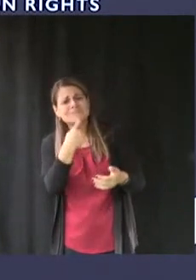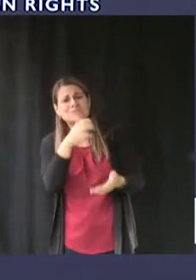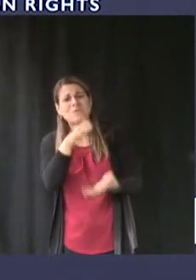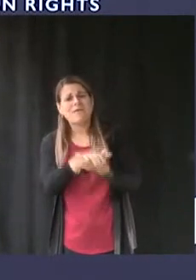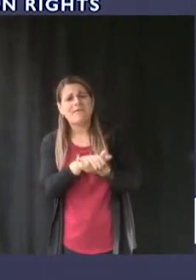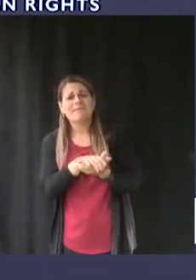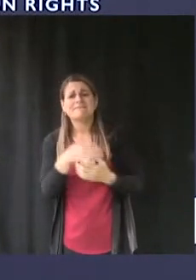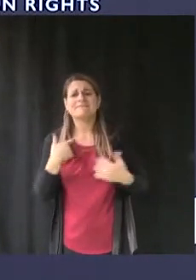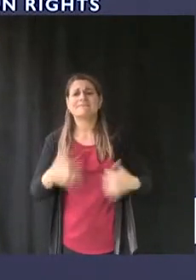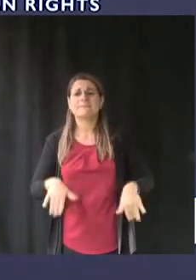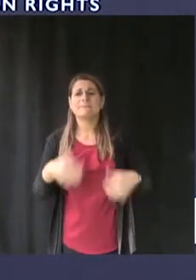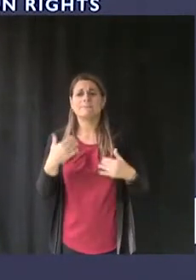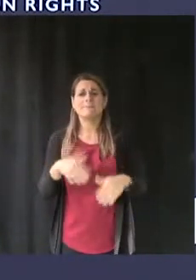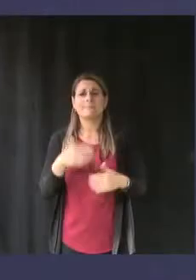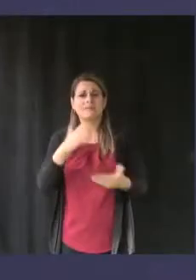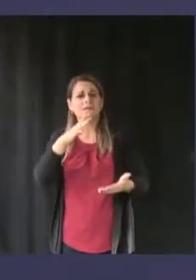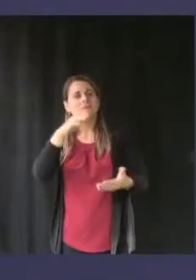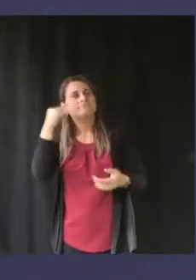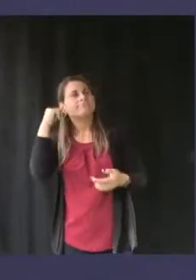what I'm listening to right now.